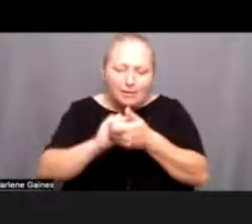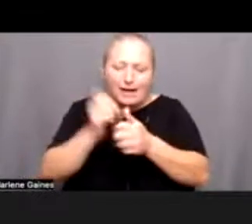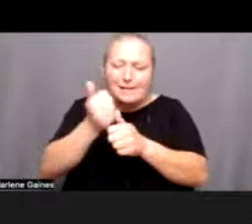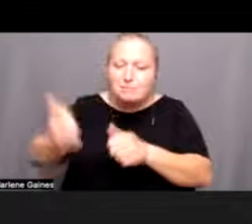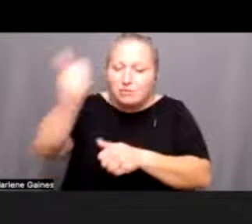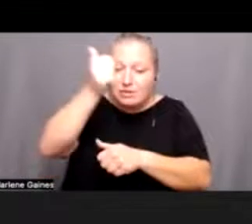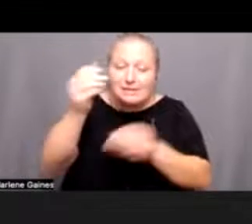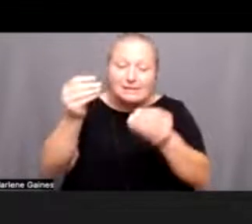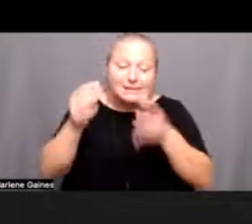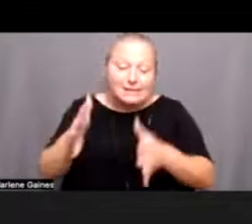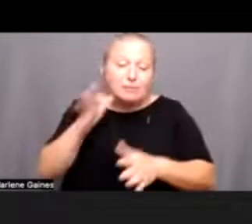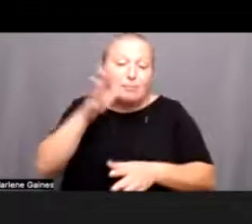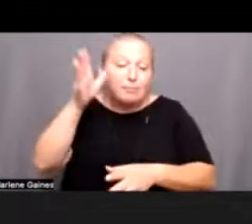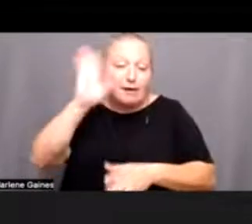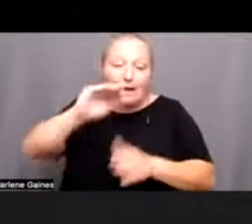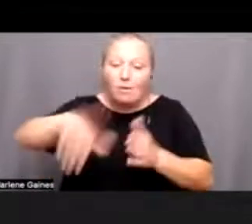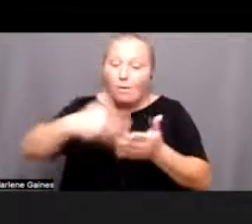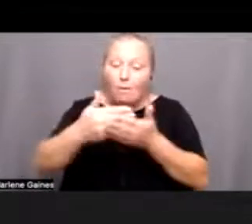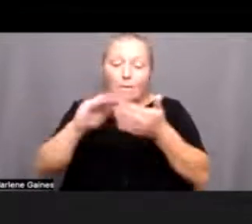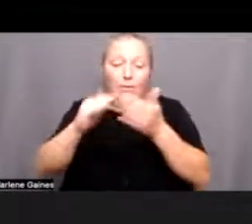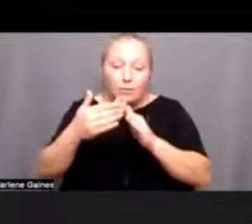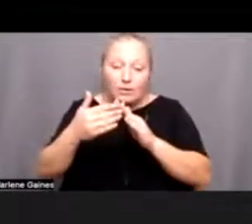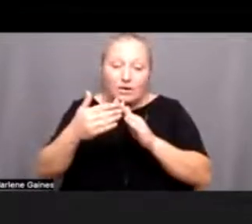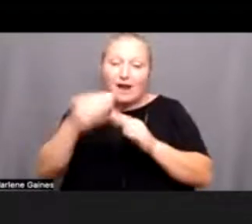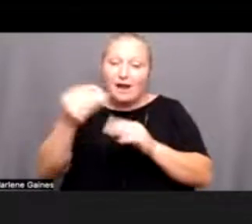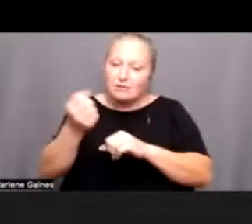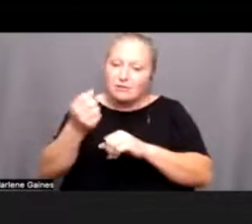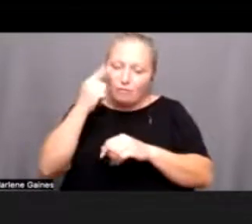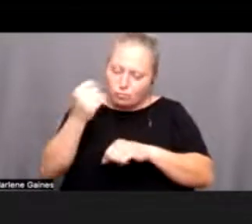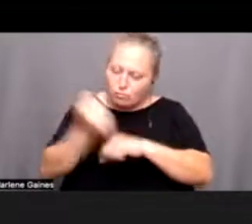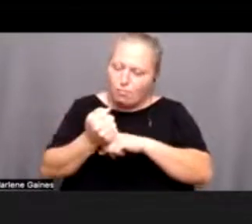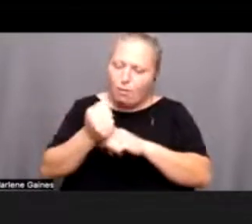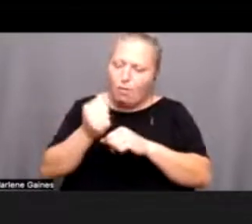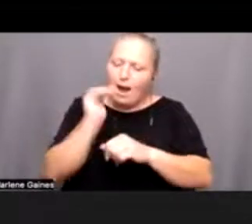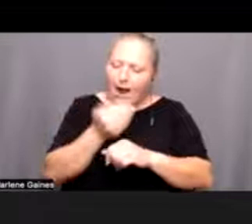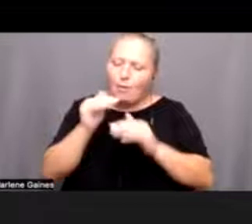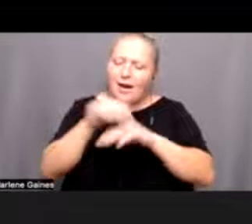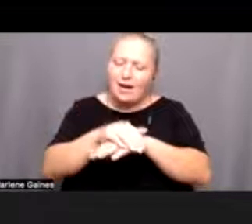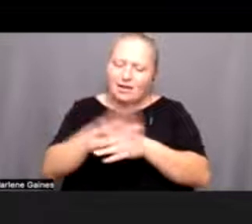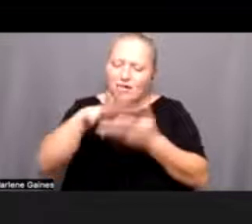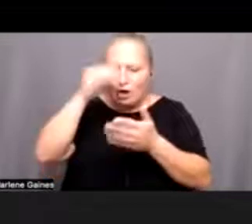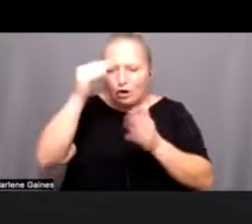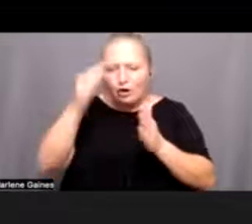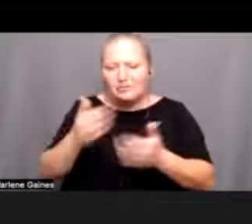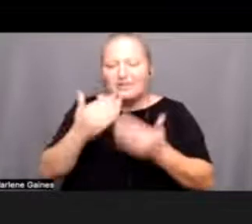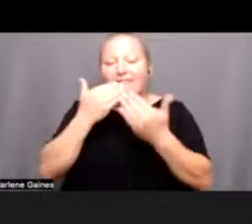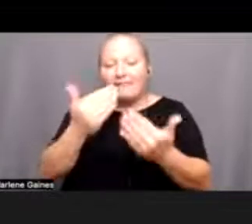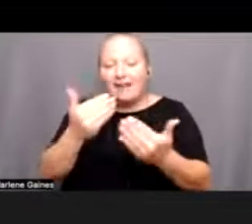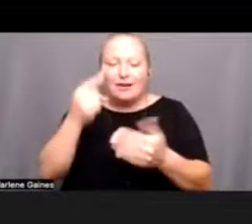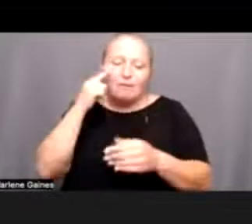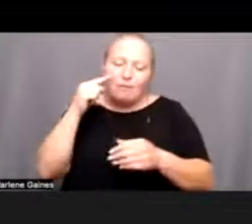teachers, parents, and the entire community in support of our English learners. So thank you everyone for this